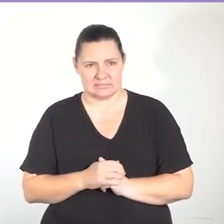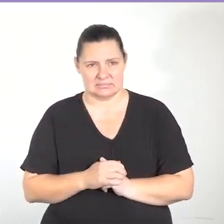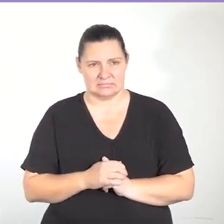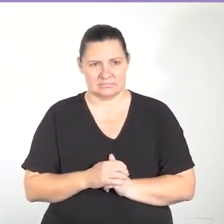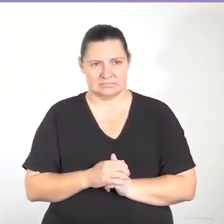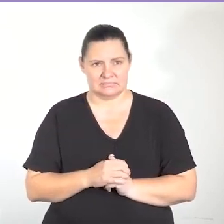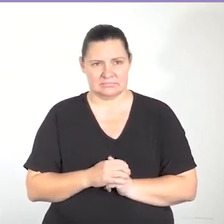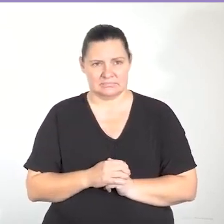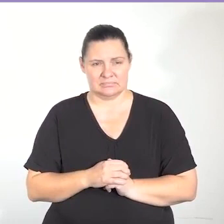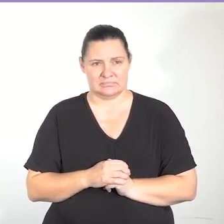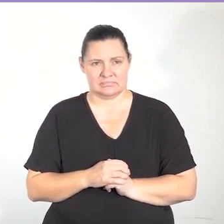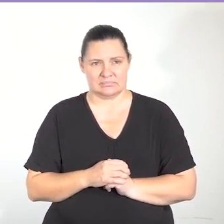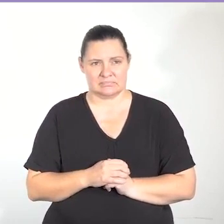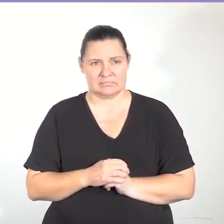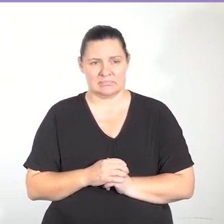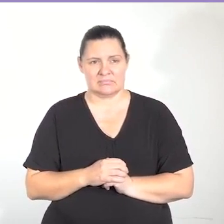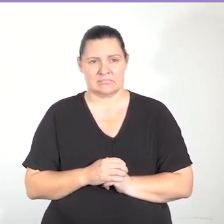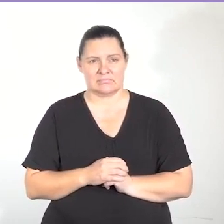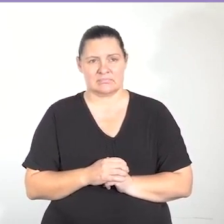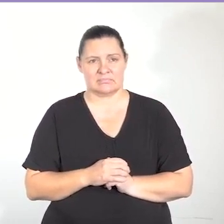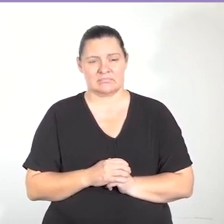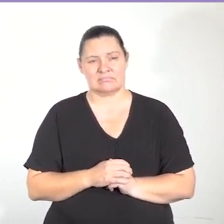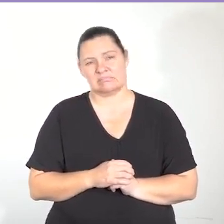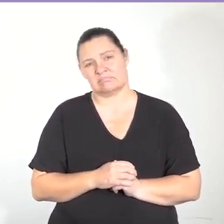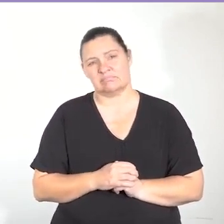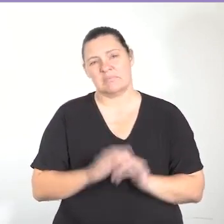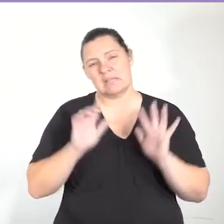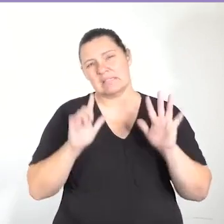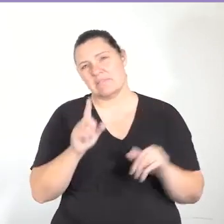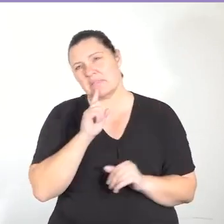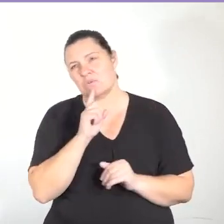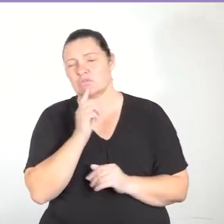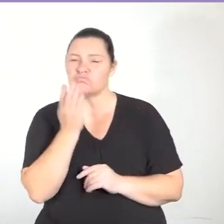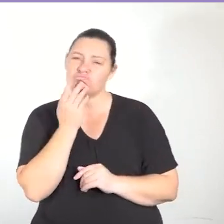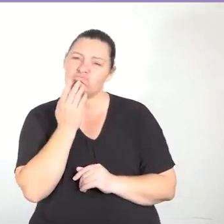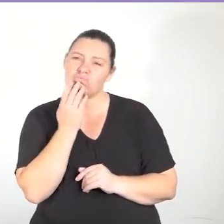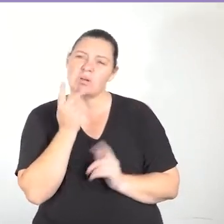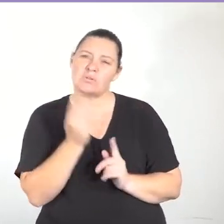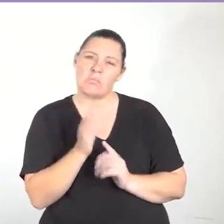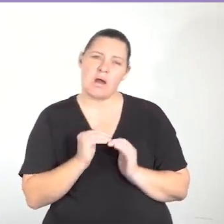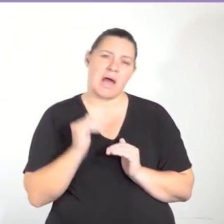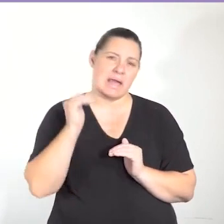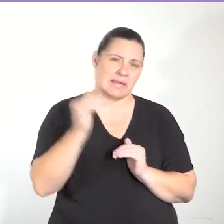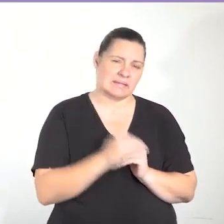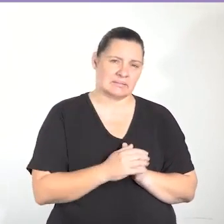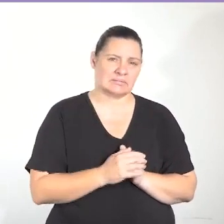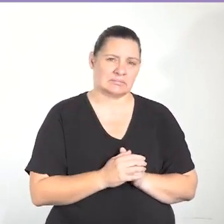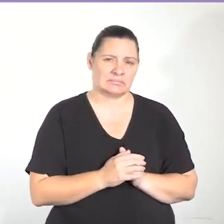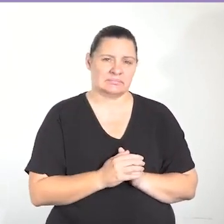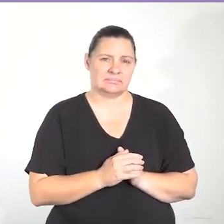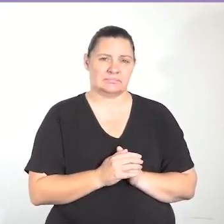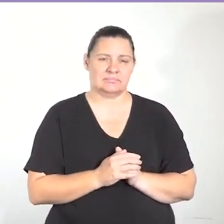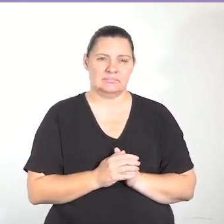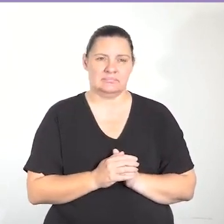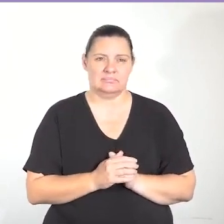7,390. So let's look at 10 times. We are dealing with 7,000, so I'm going to go higher.